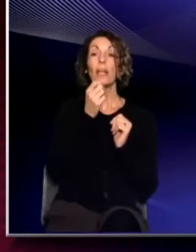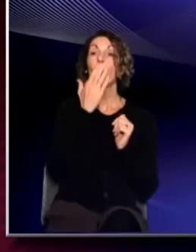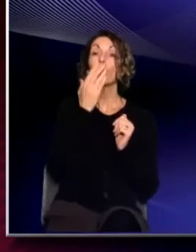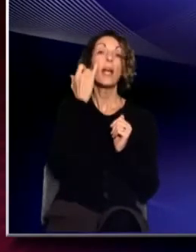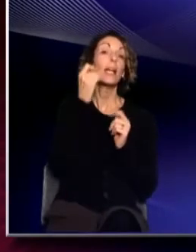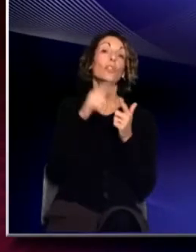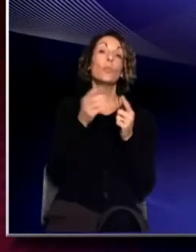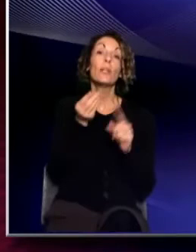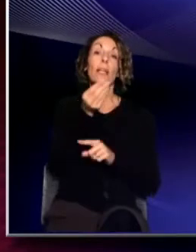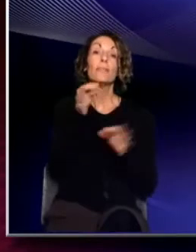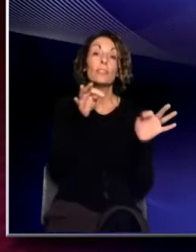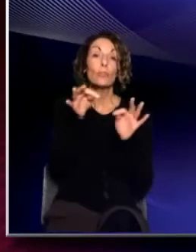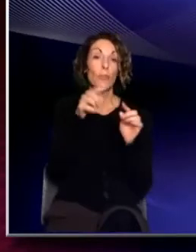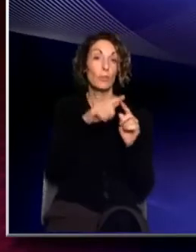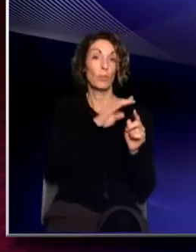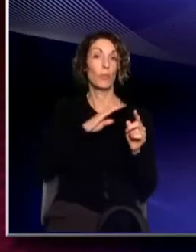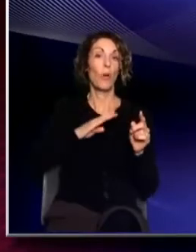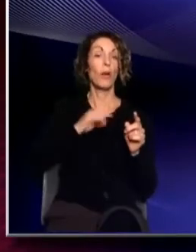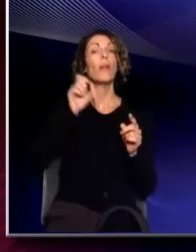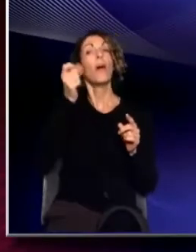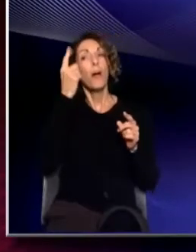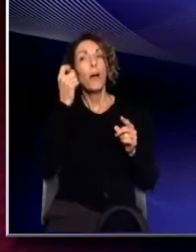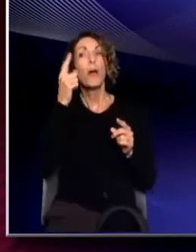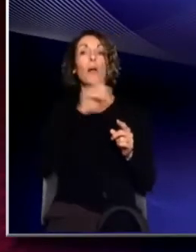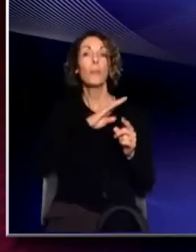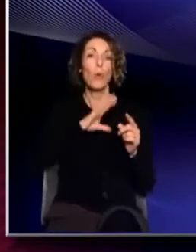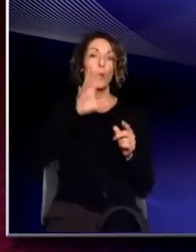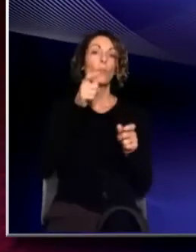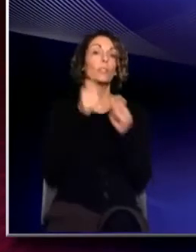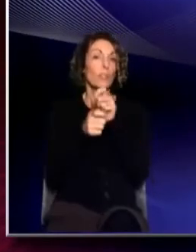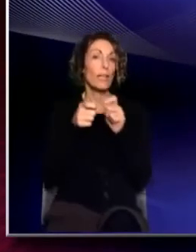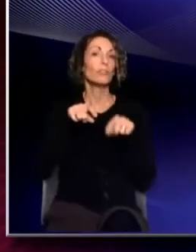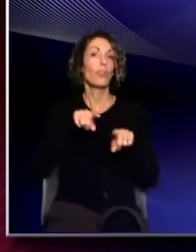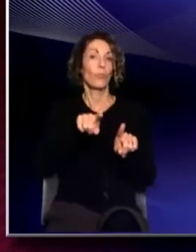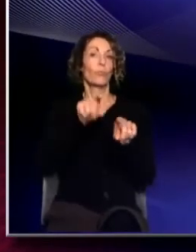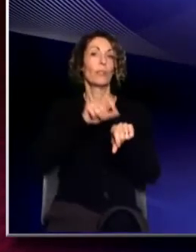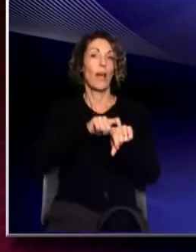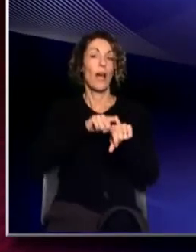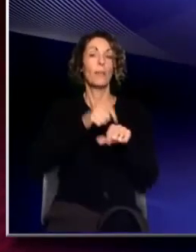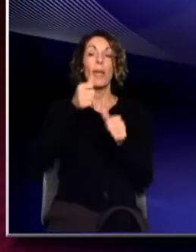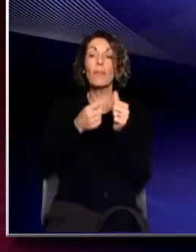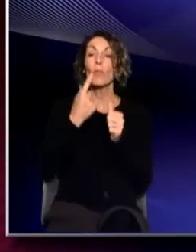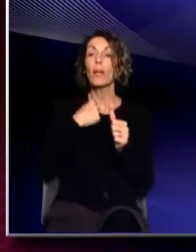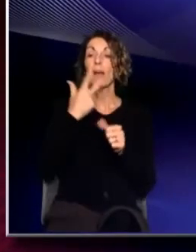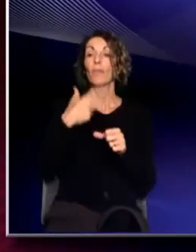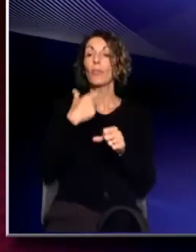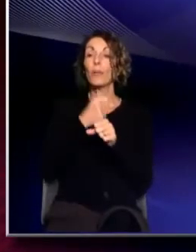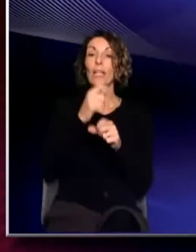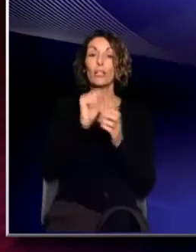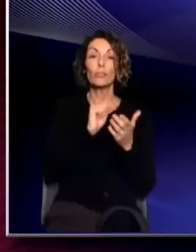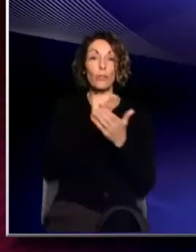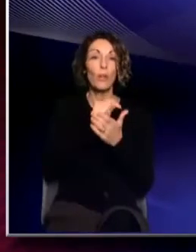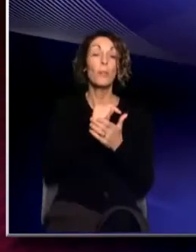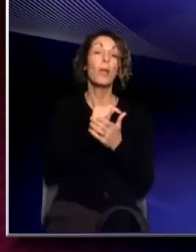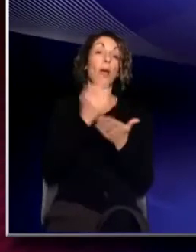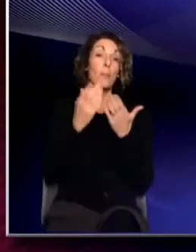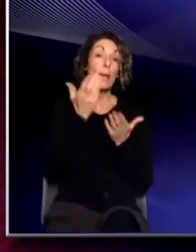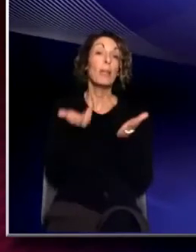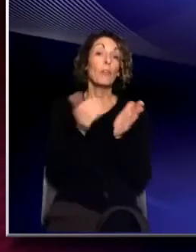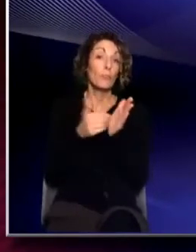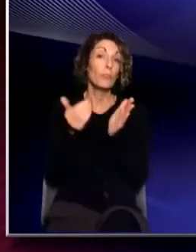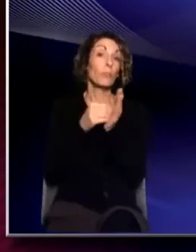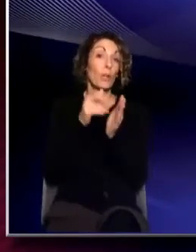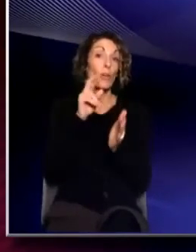to the board, which the board changes over time. Mhm. You know, everyone has 3-year terms, and they're subject to reappointment, and that'll change over